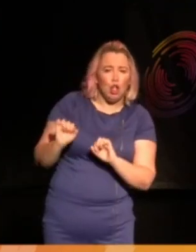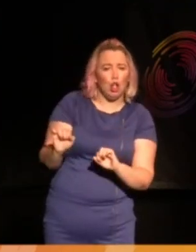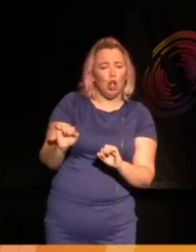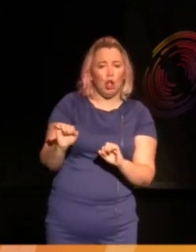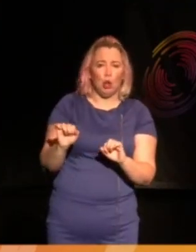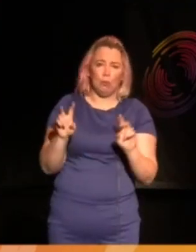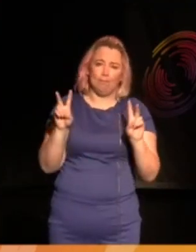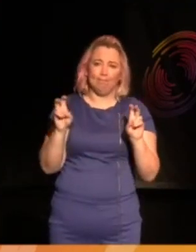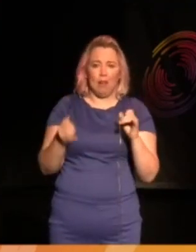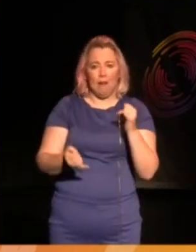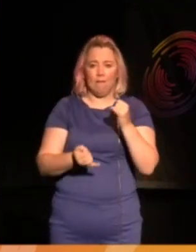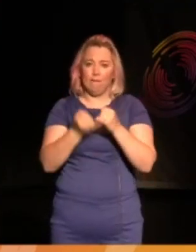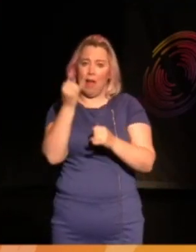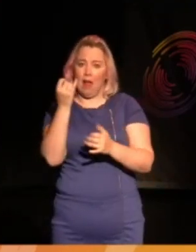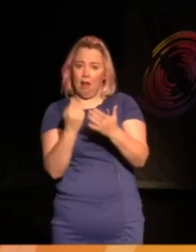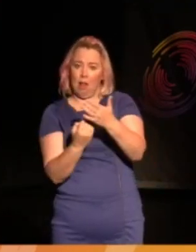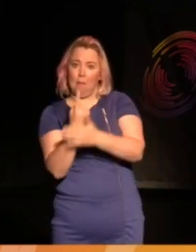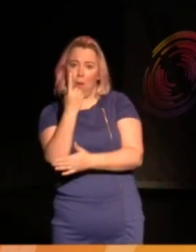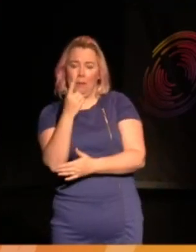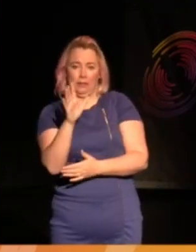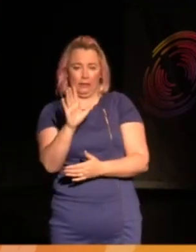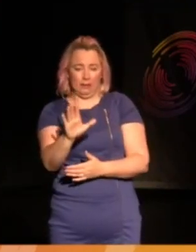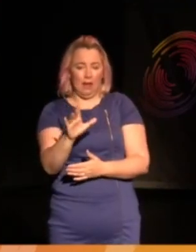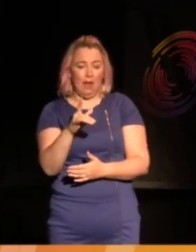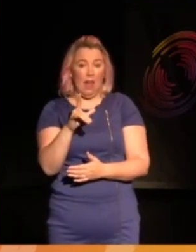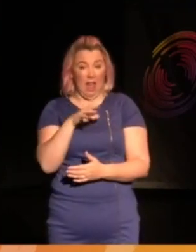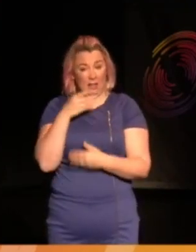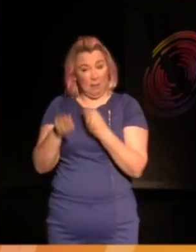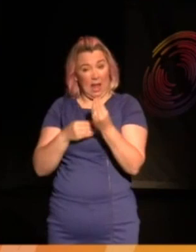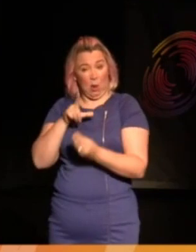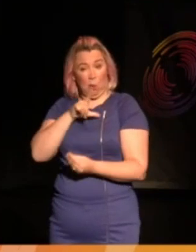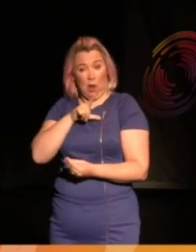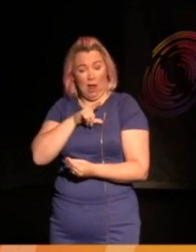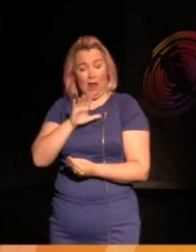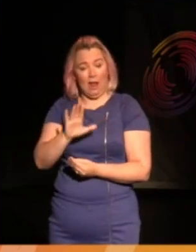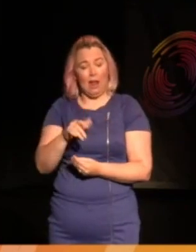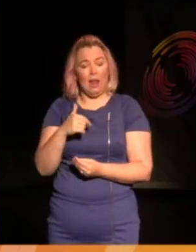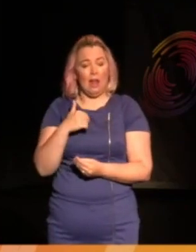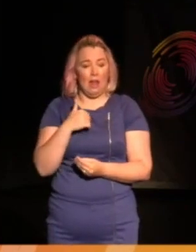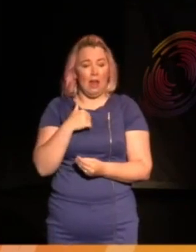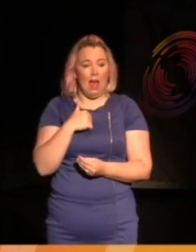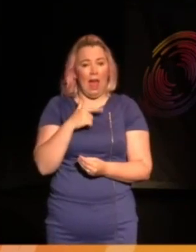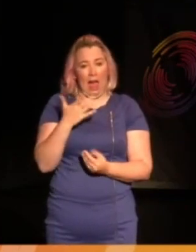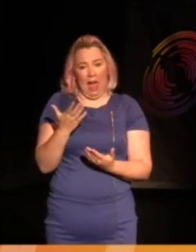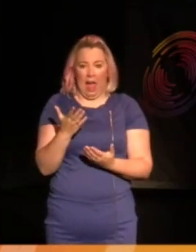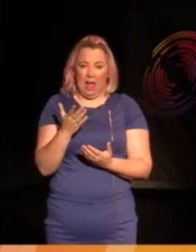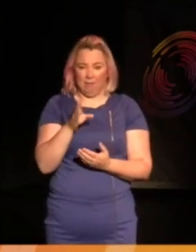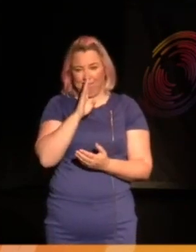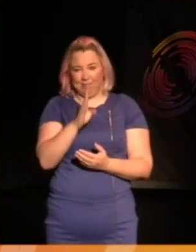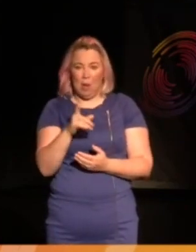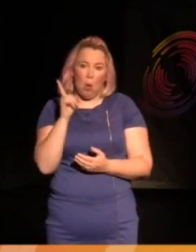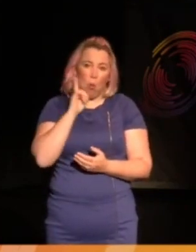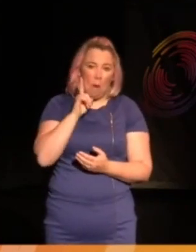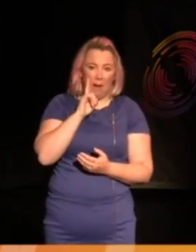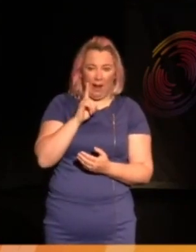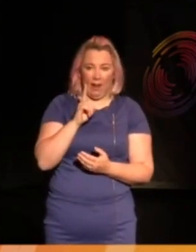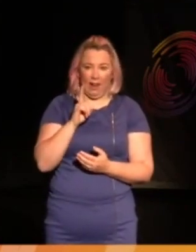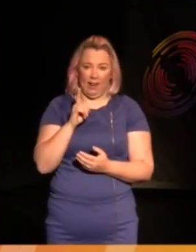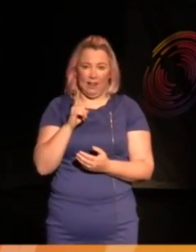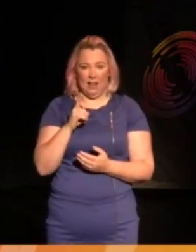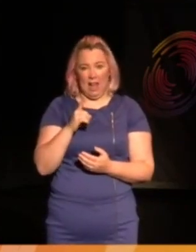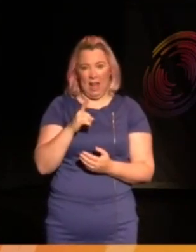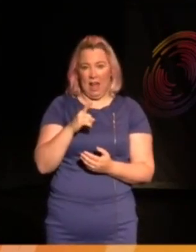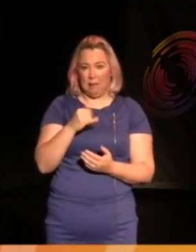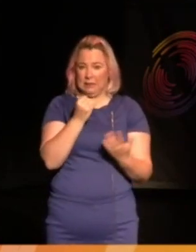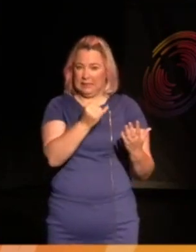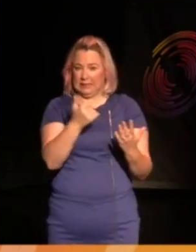final moment, and I'll tell you why. Because sometimes I'm a cisgendered white woman and I'm 67. So I've been